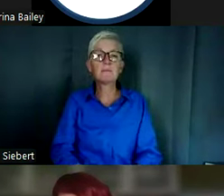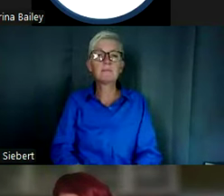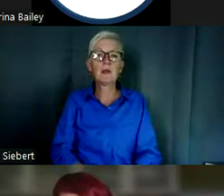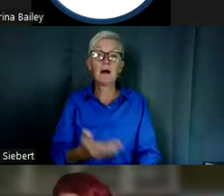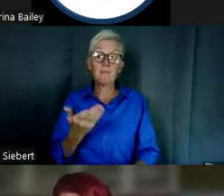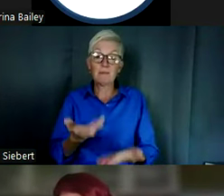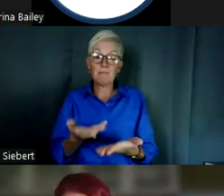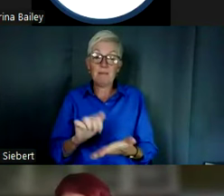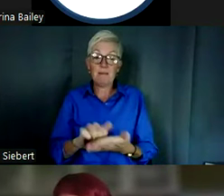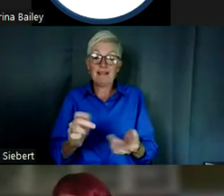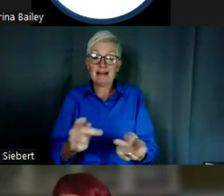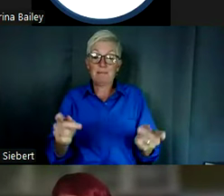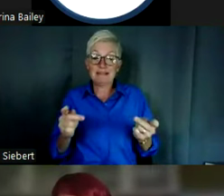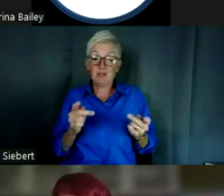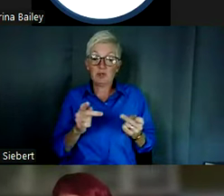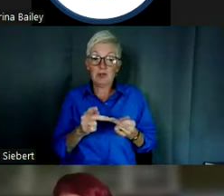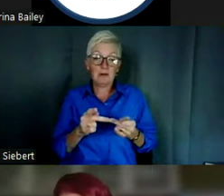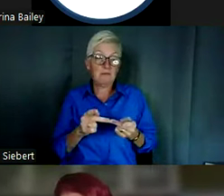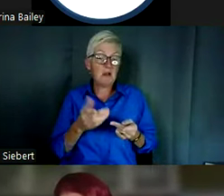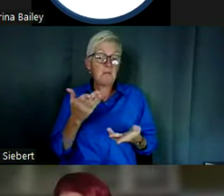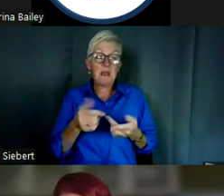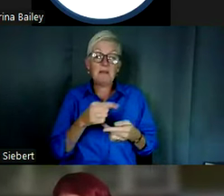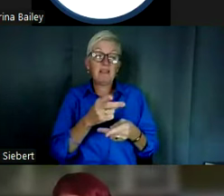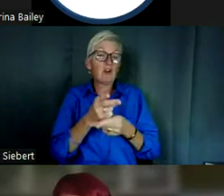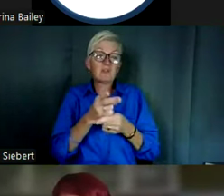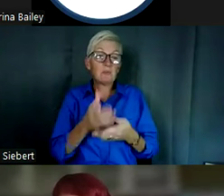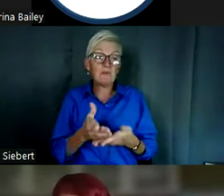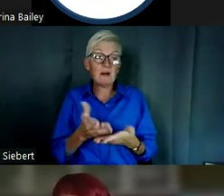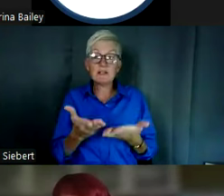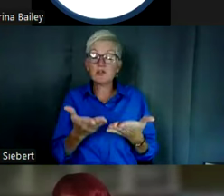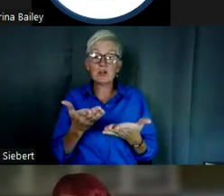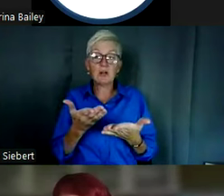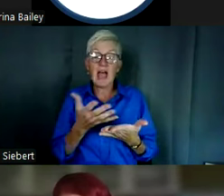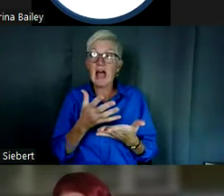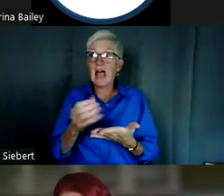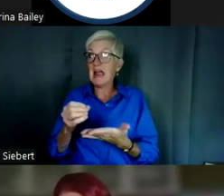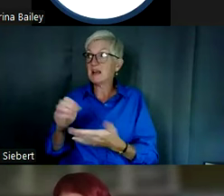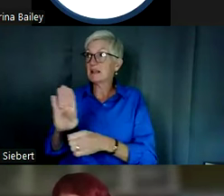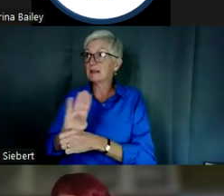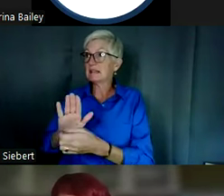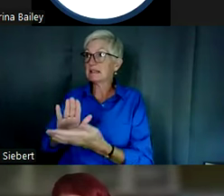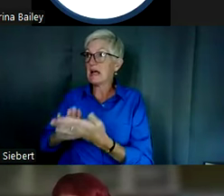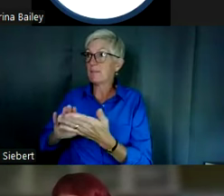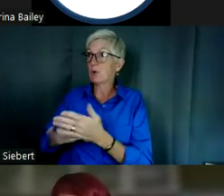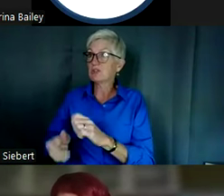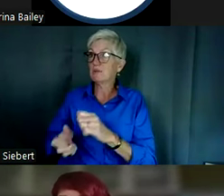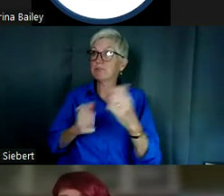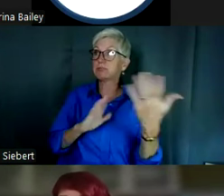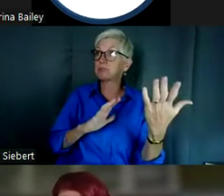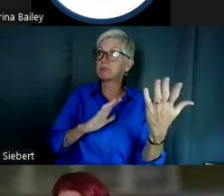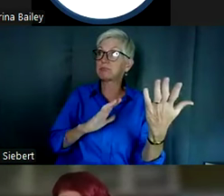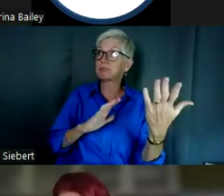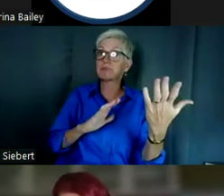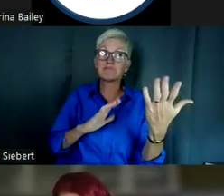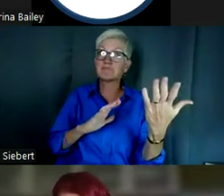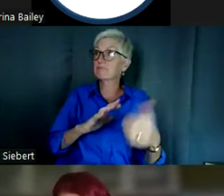that that person holds, their supervisory responsibilities, et cetera, the operations of the organization, that time period does not work for that,